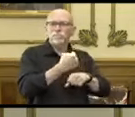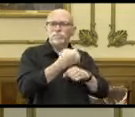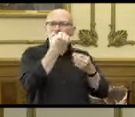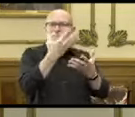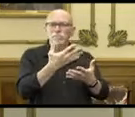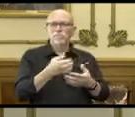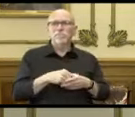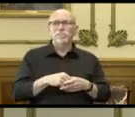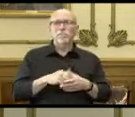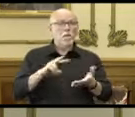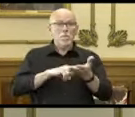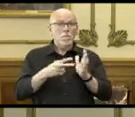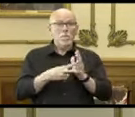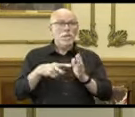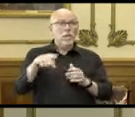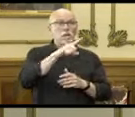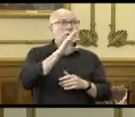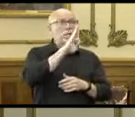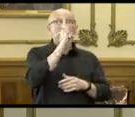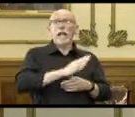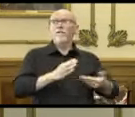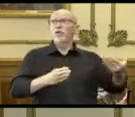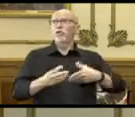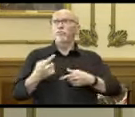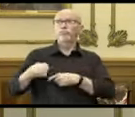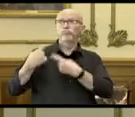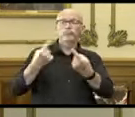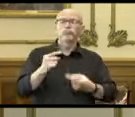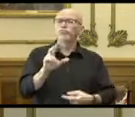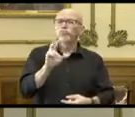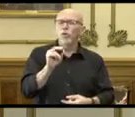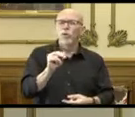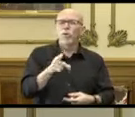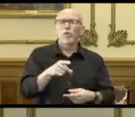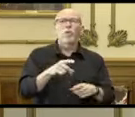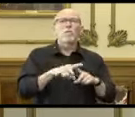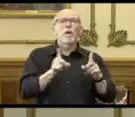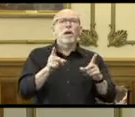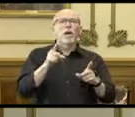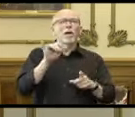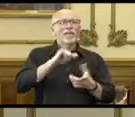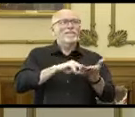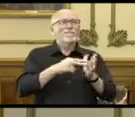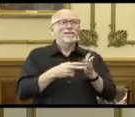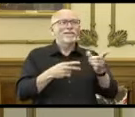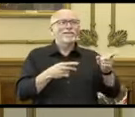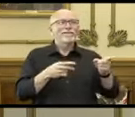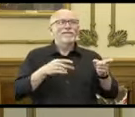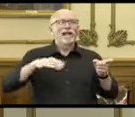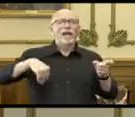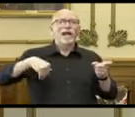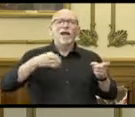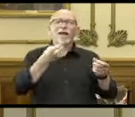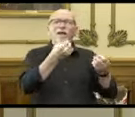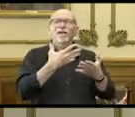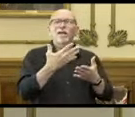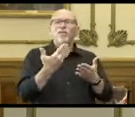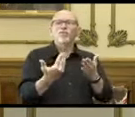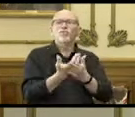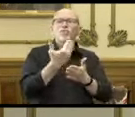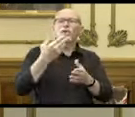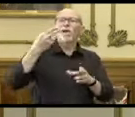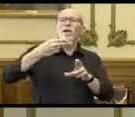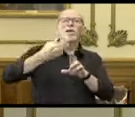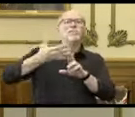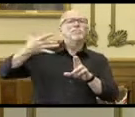This is not to say that they have never submitted data to the state. Rather, this means that they have not yet submitted this